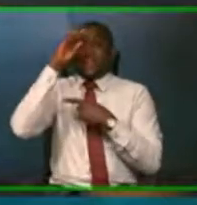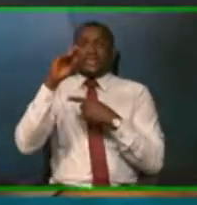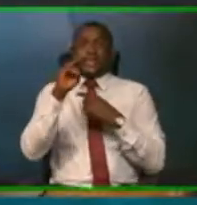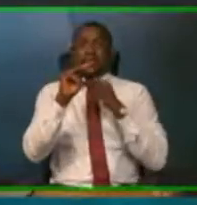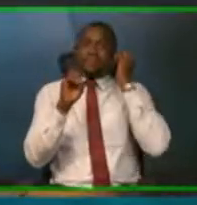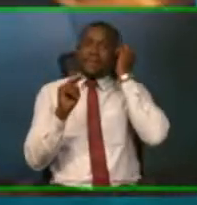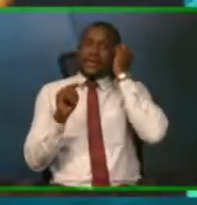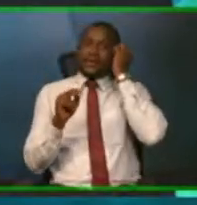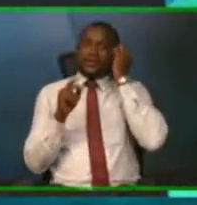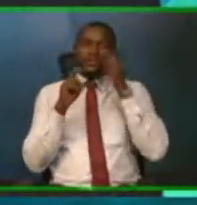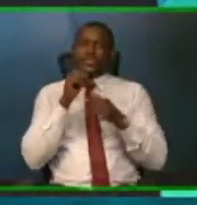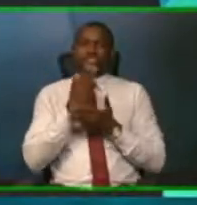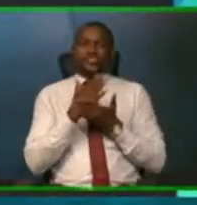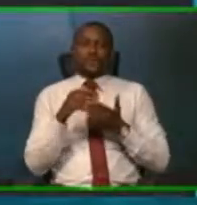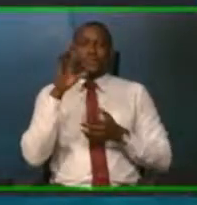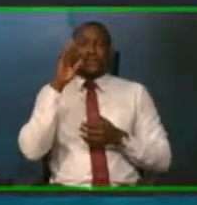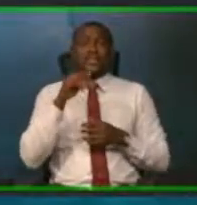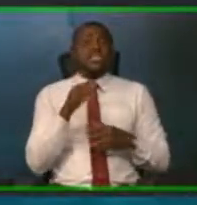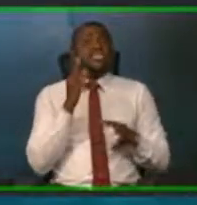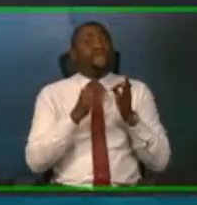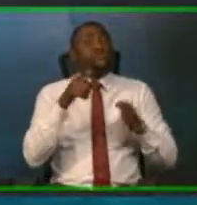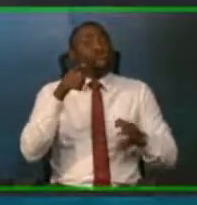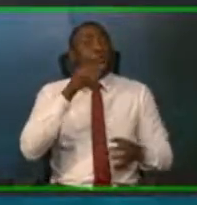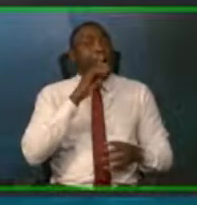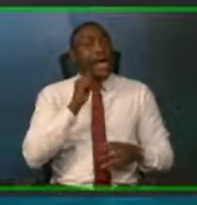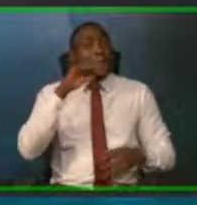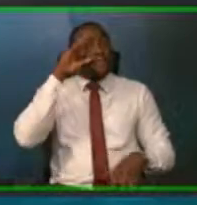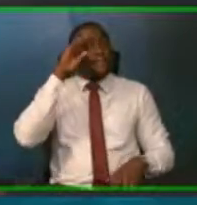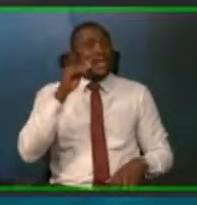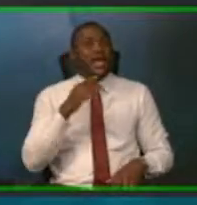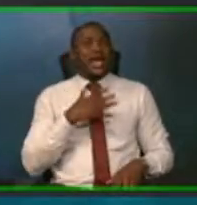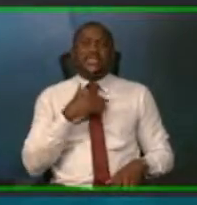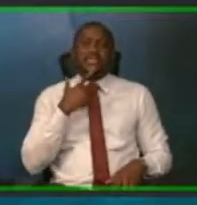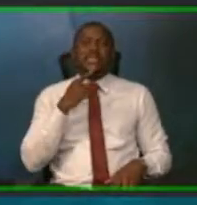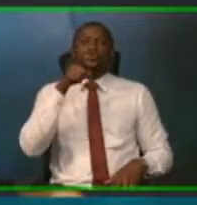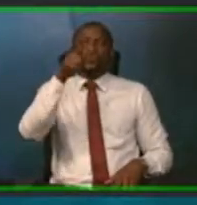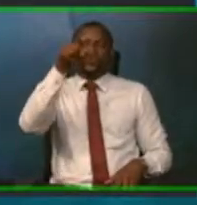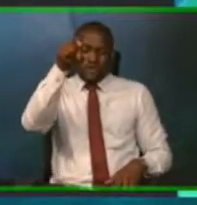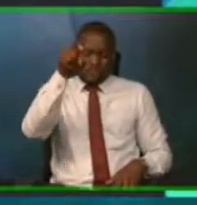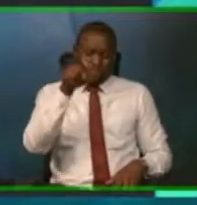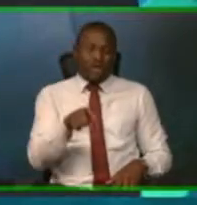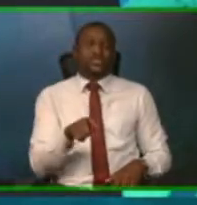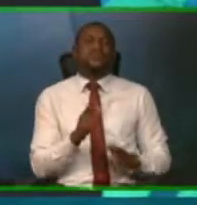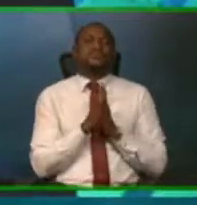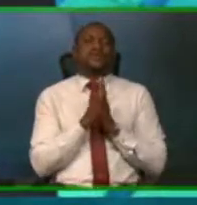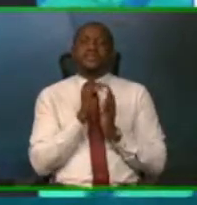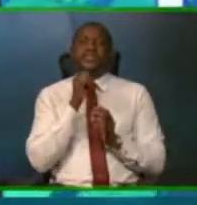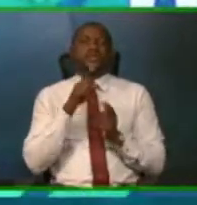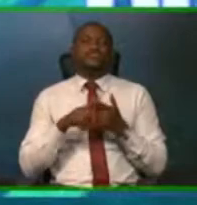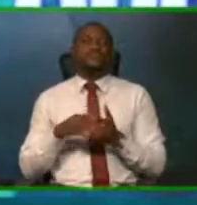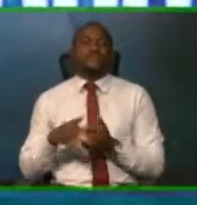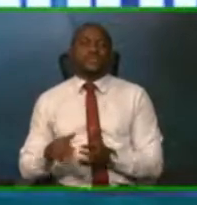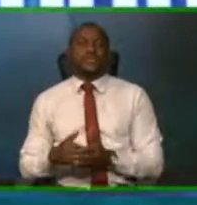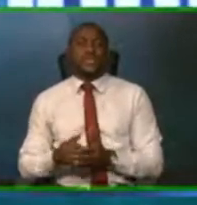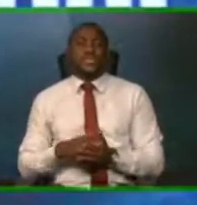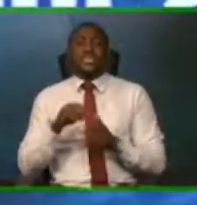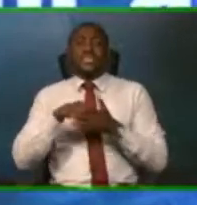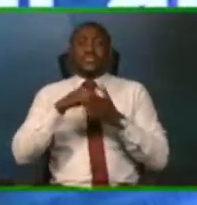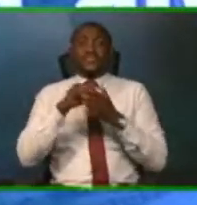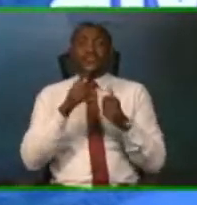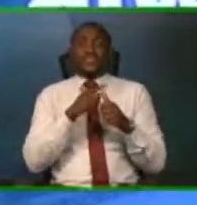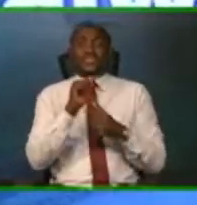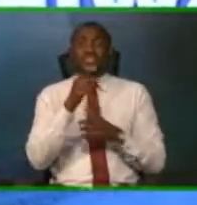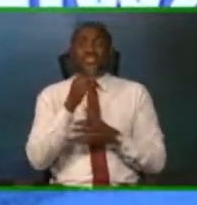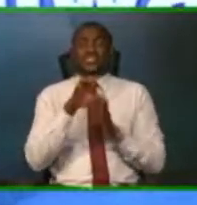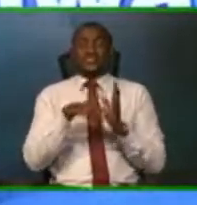men, provided you are a man, he says that you ought to pray and not to faint. 1 Thessalonians 5:17,